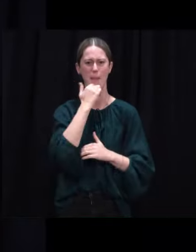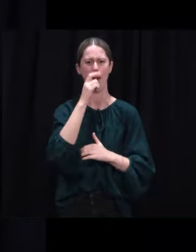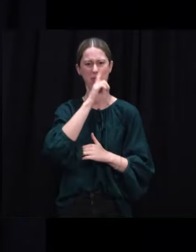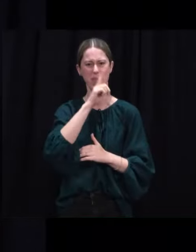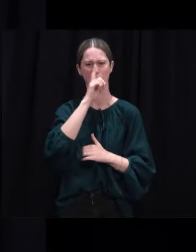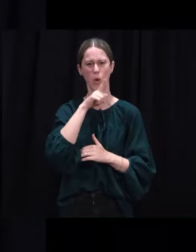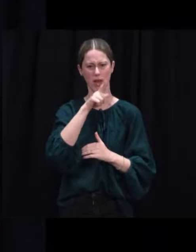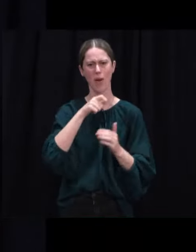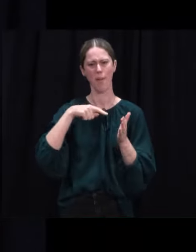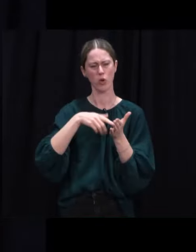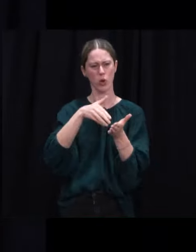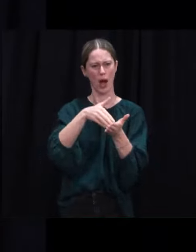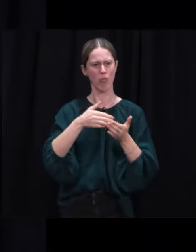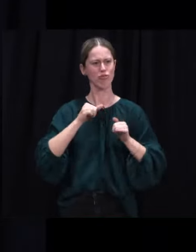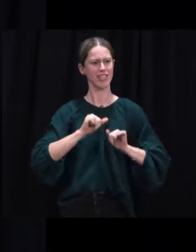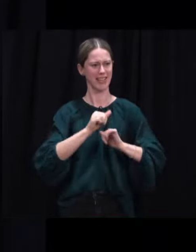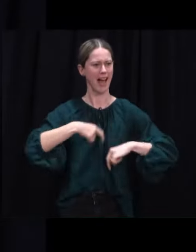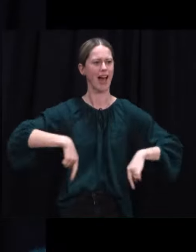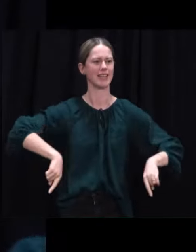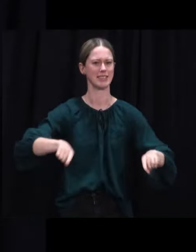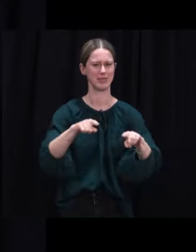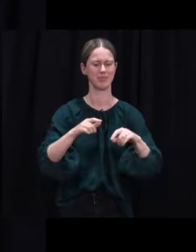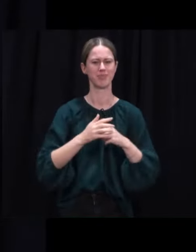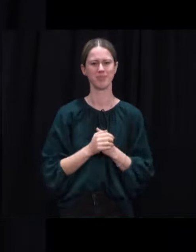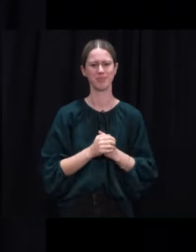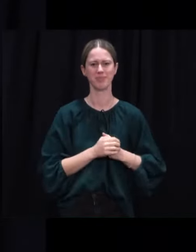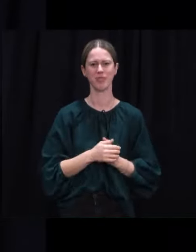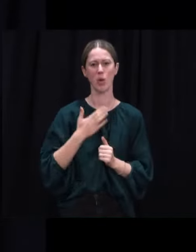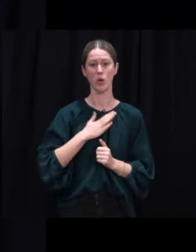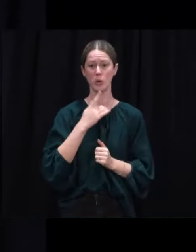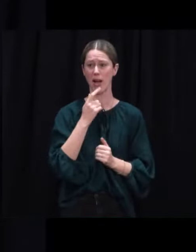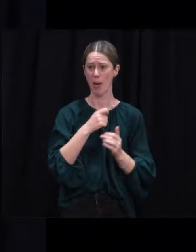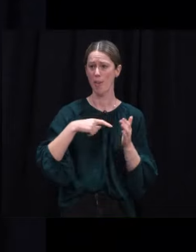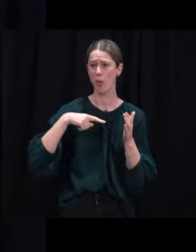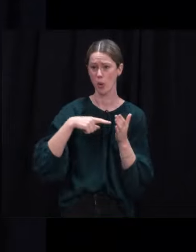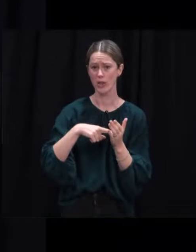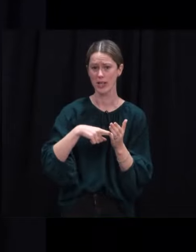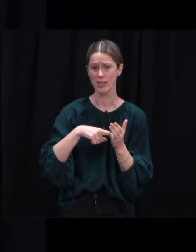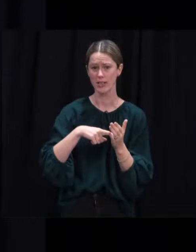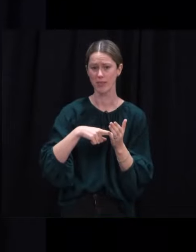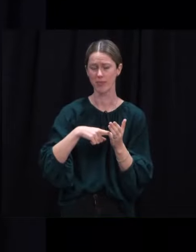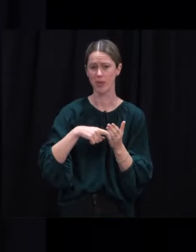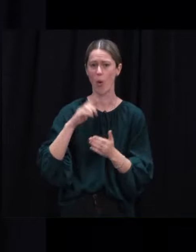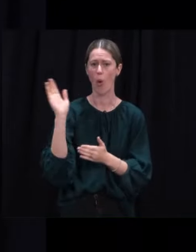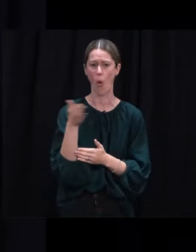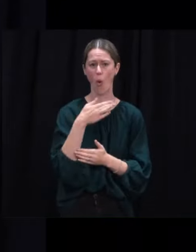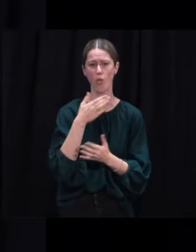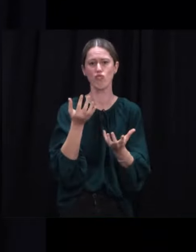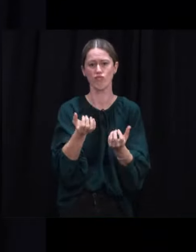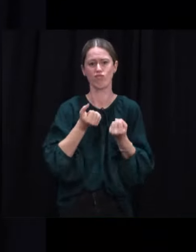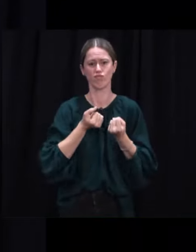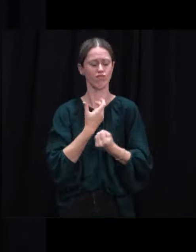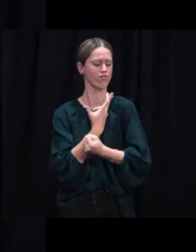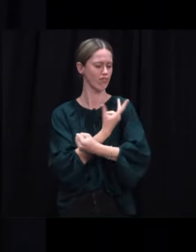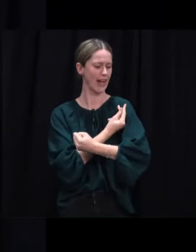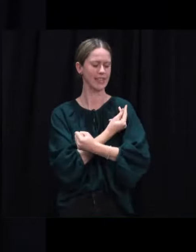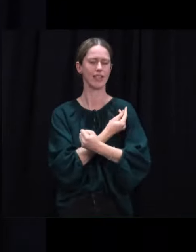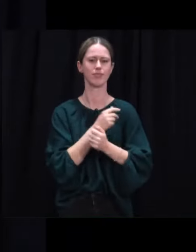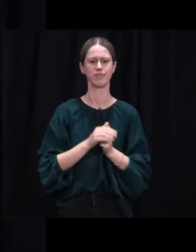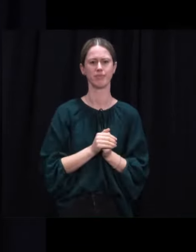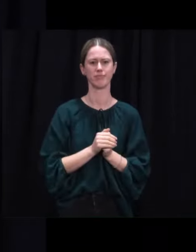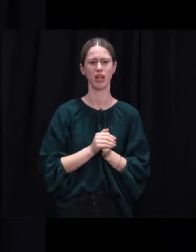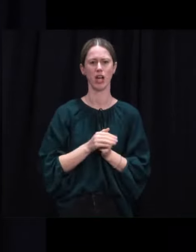to play in keeping us all safe. I want to stress how important it is that we all get vaccinated. Nobody